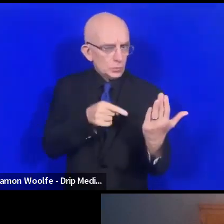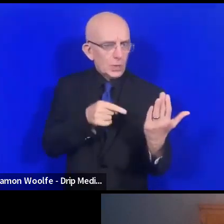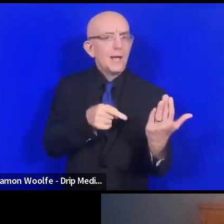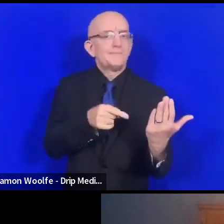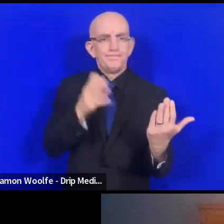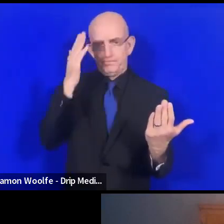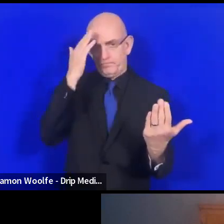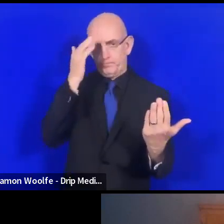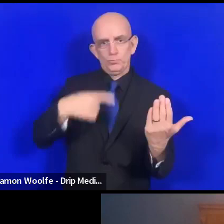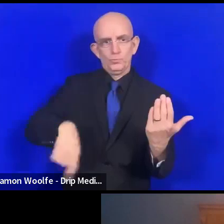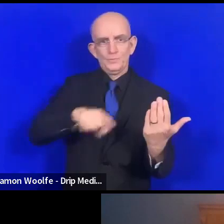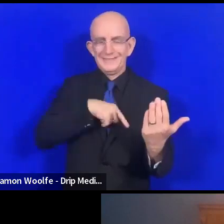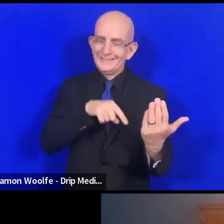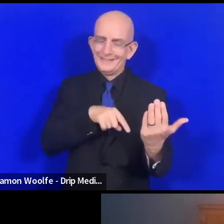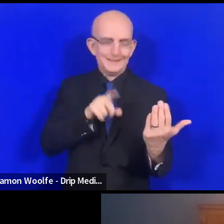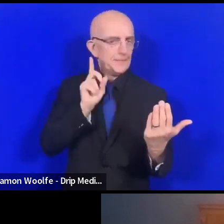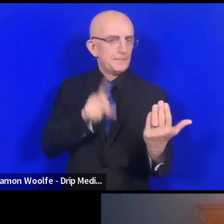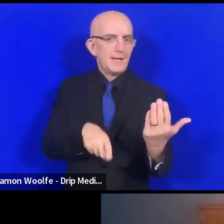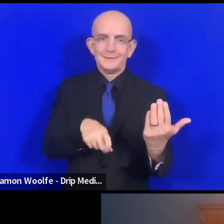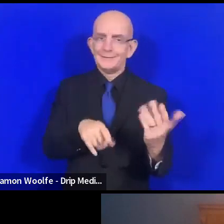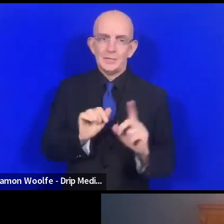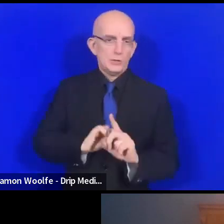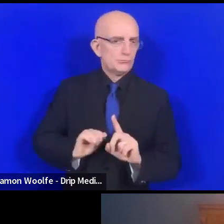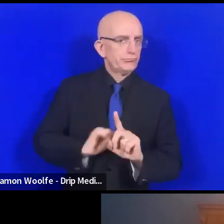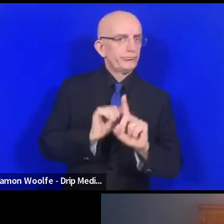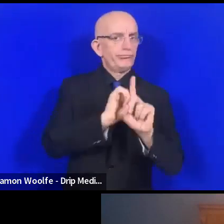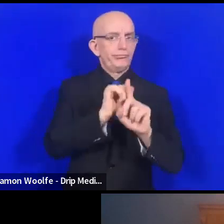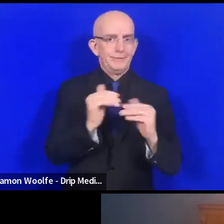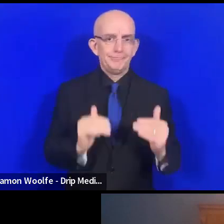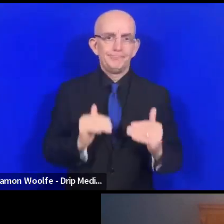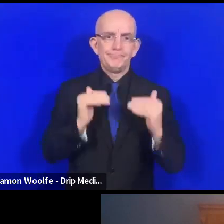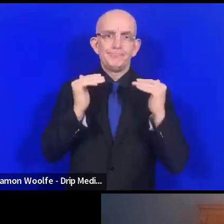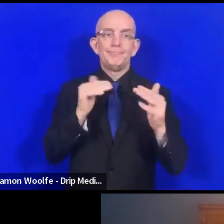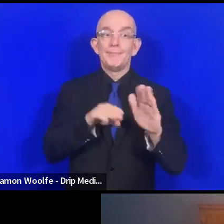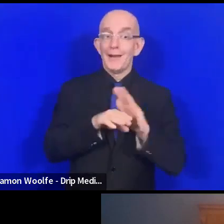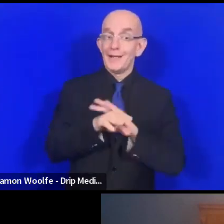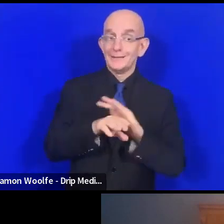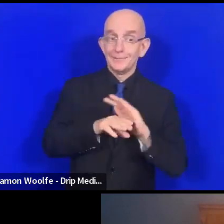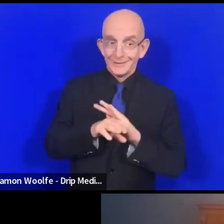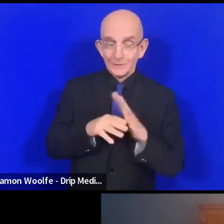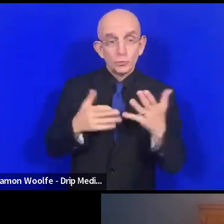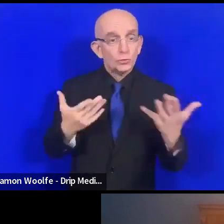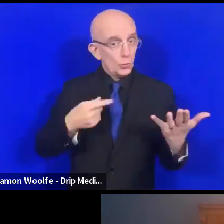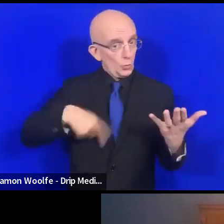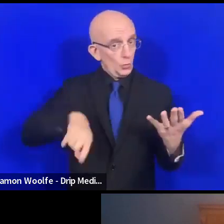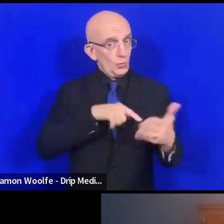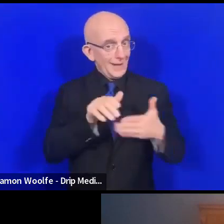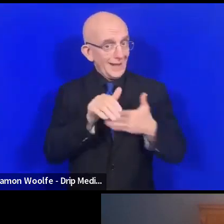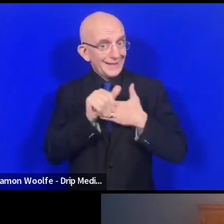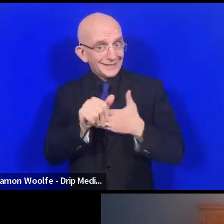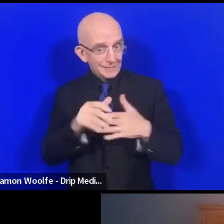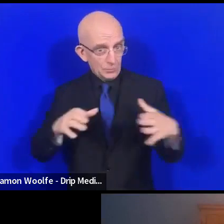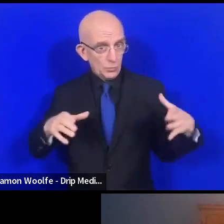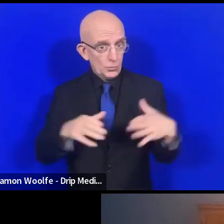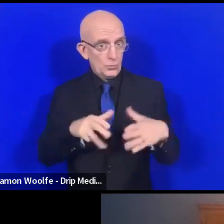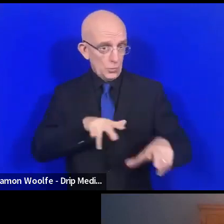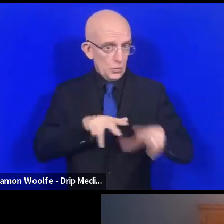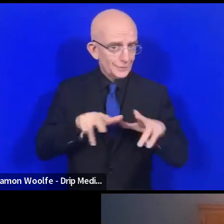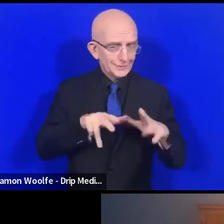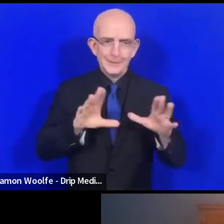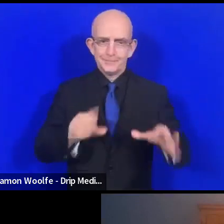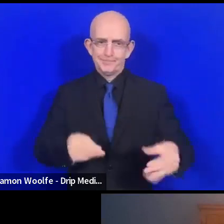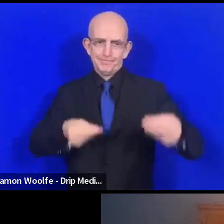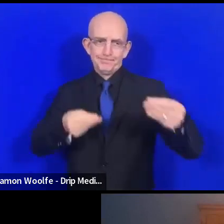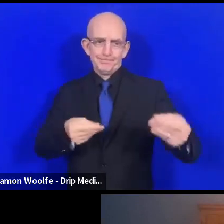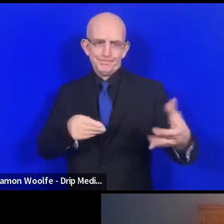you had people like myself who every vendor that we met with, right at the onset, I said,